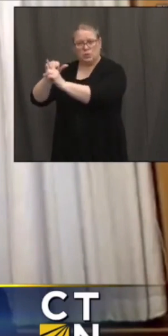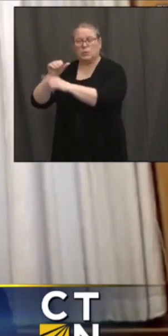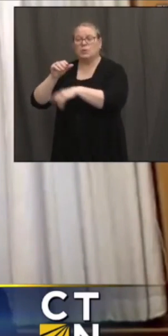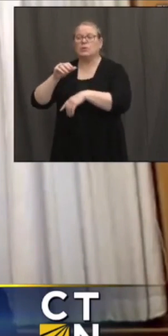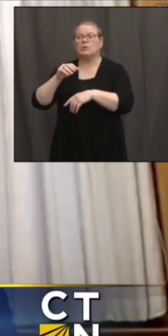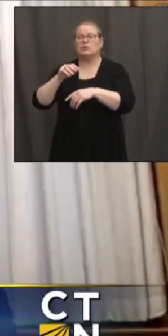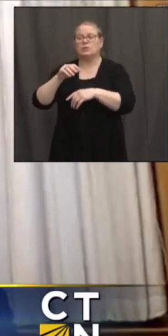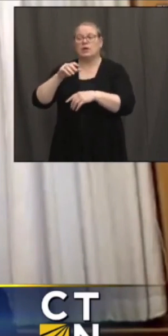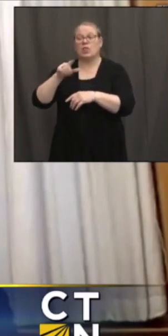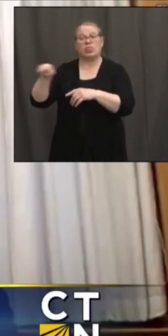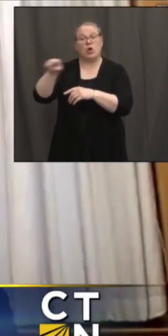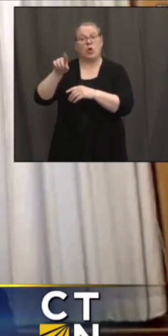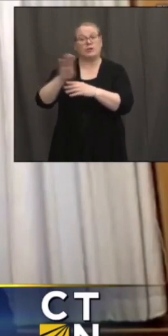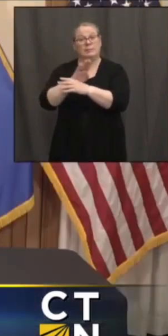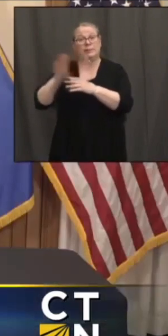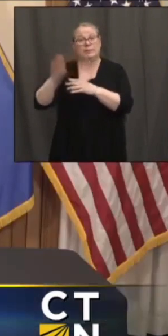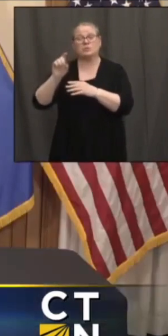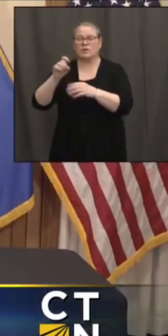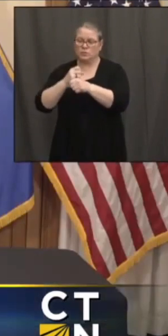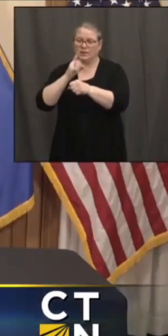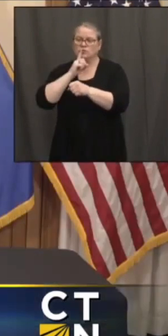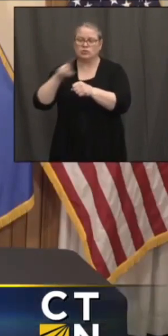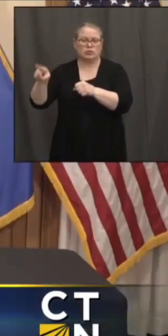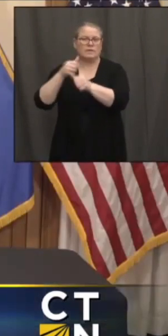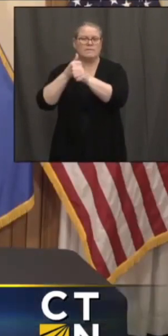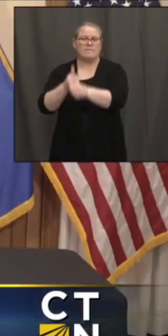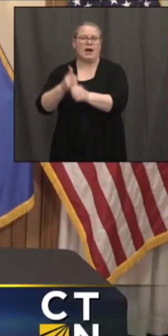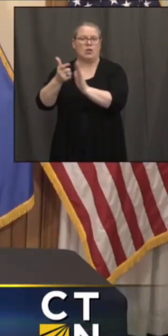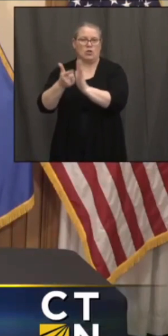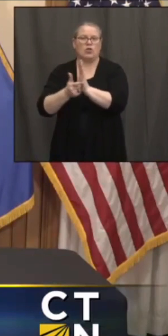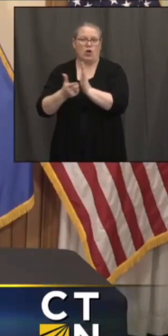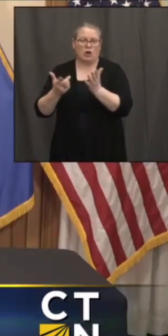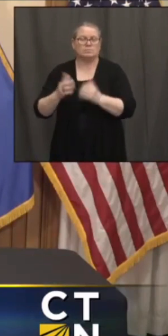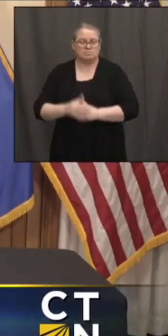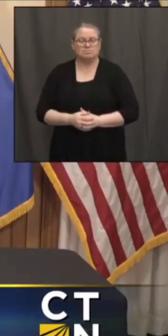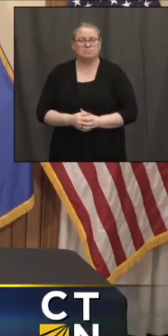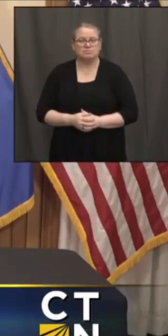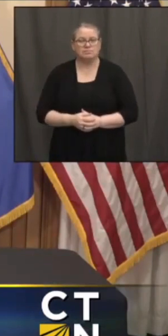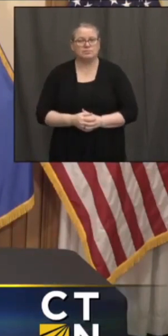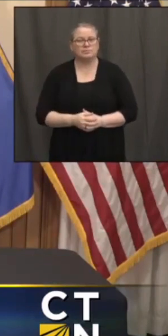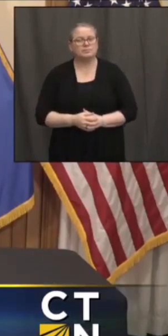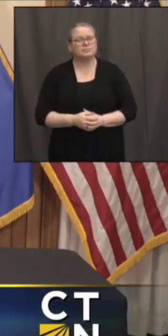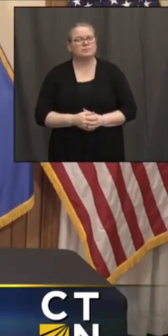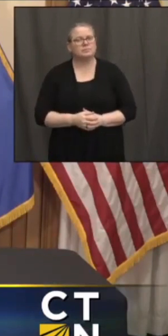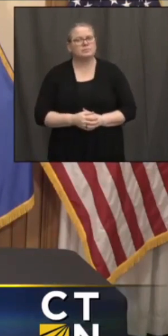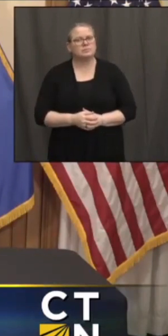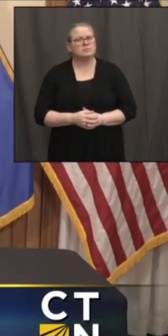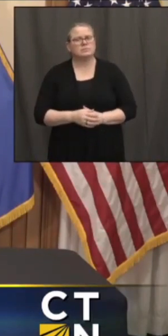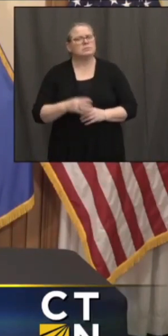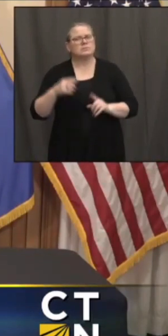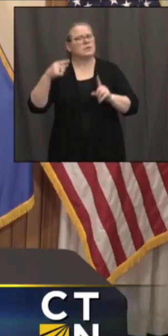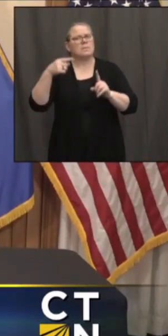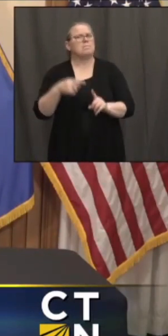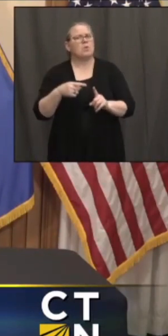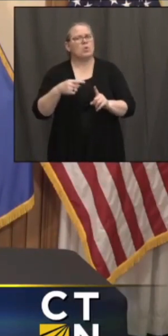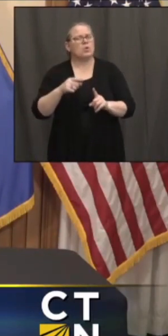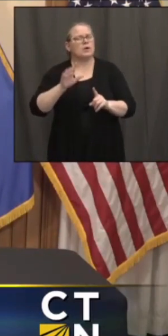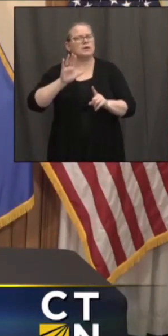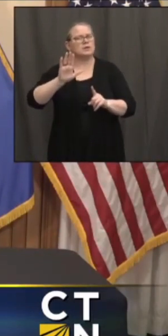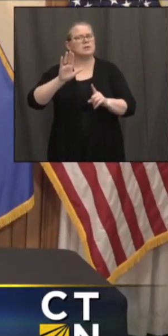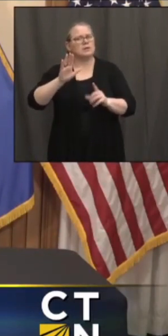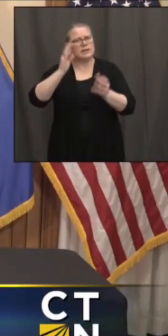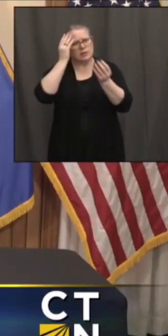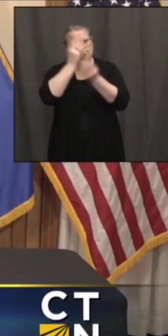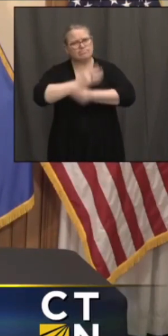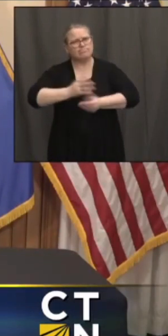in compliance with the law. But the point in the release was that these